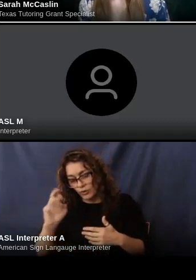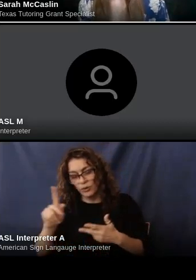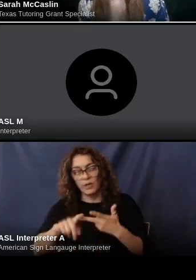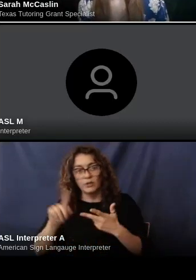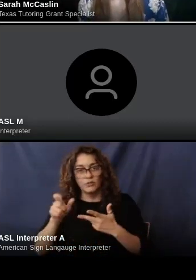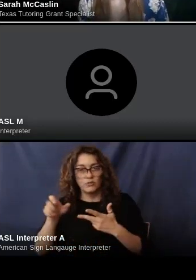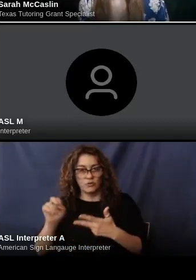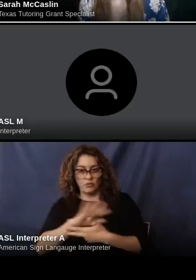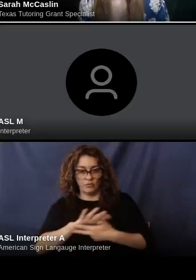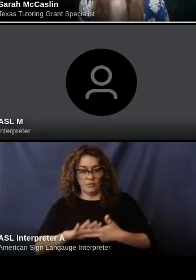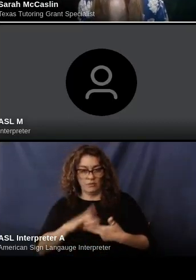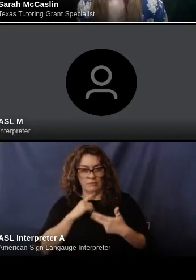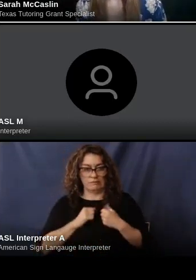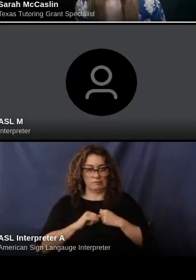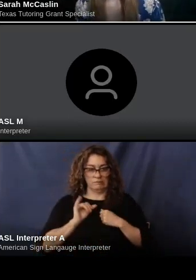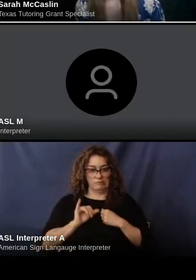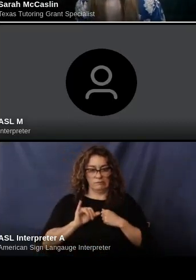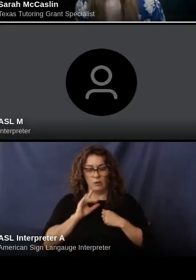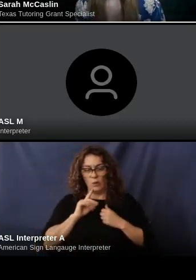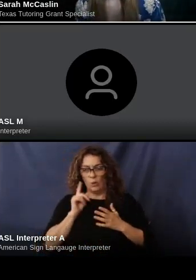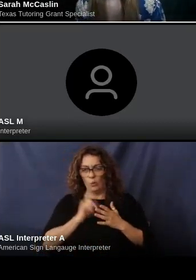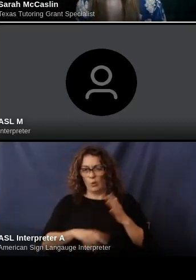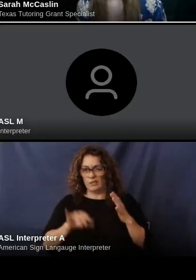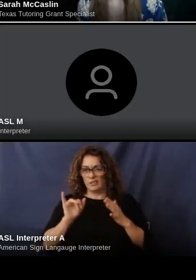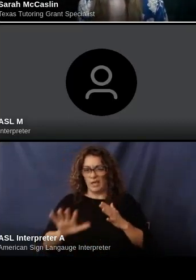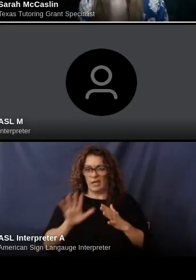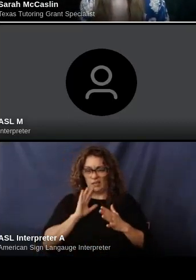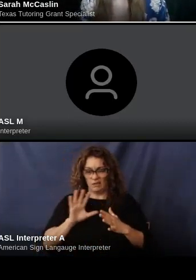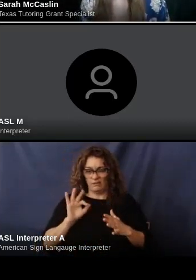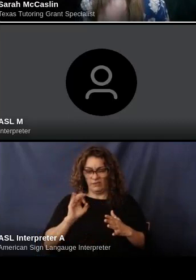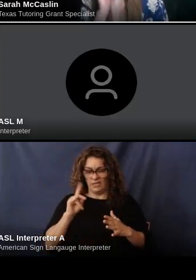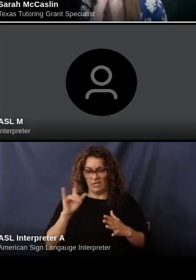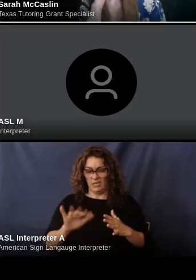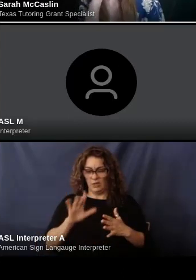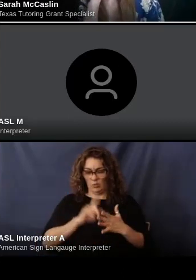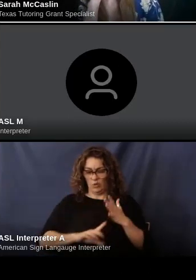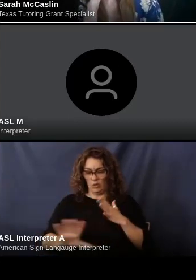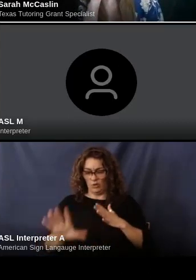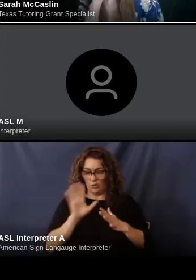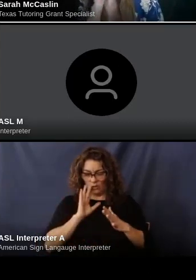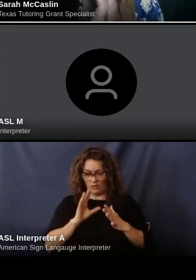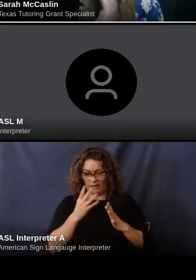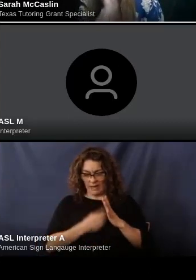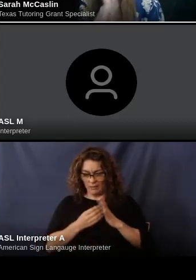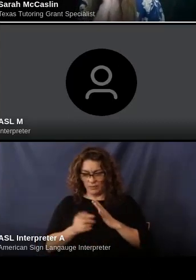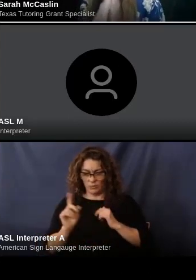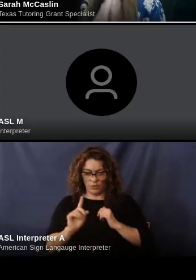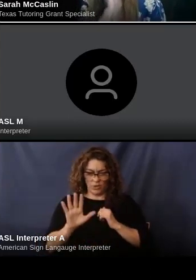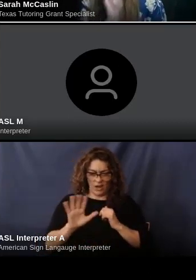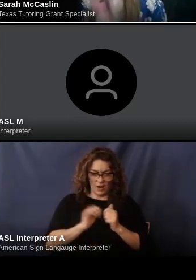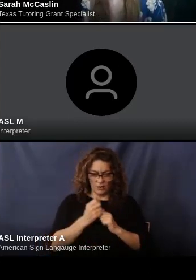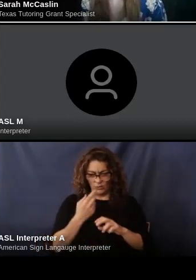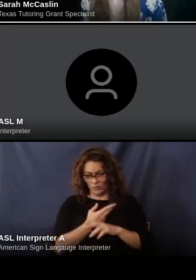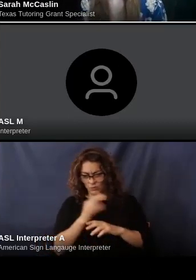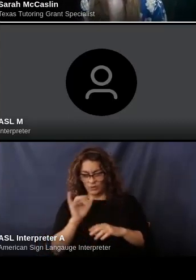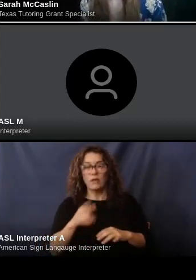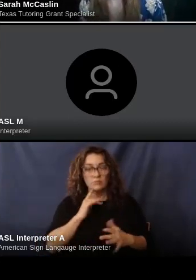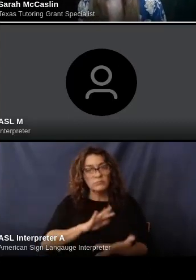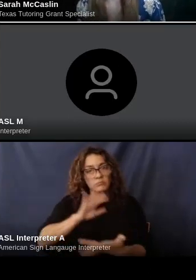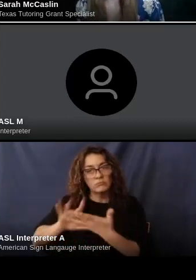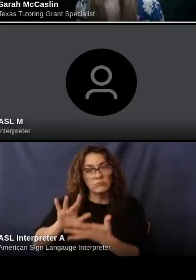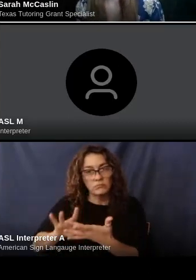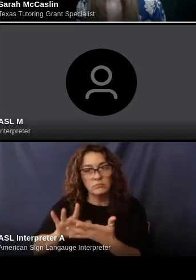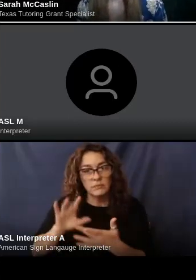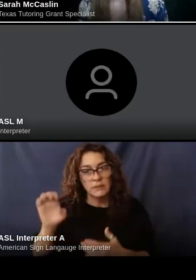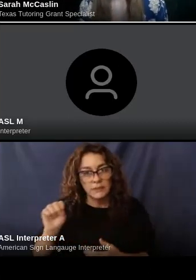fidelity of implementation looks like, how are we using these platforms, where are our gaps, then the ESCs have the opportunity to look at those usage reports